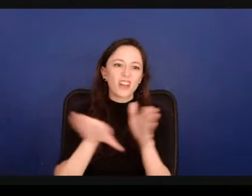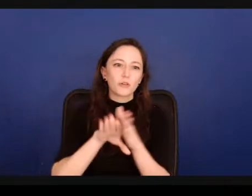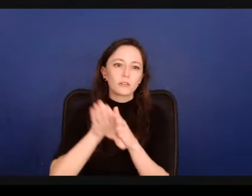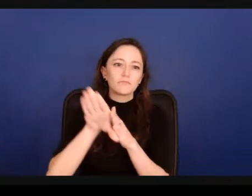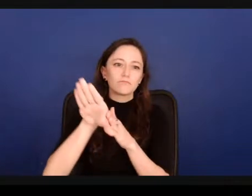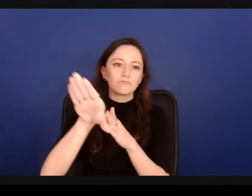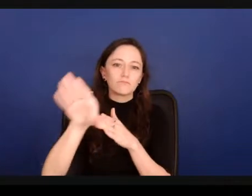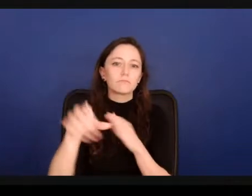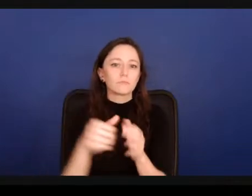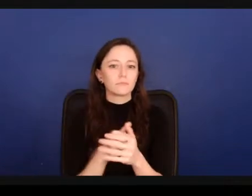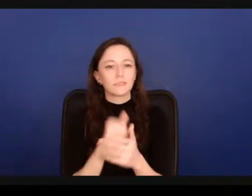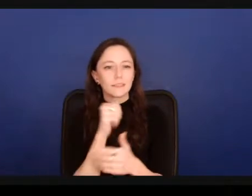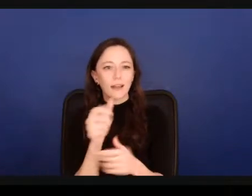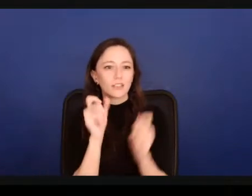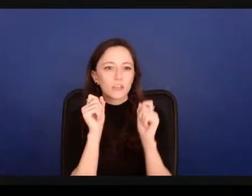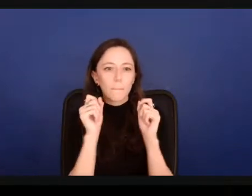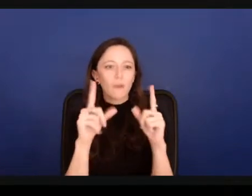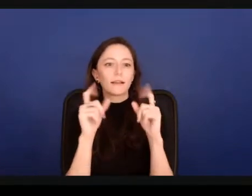other GPS data we see.